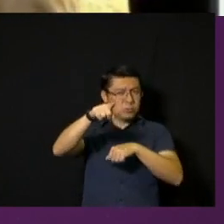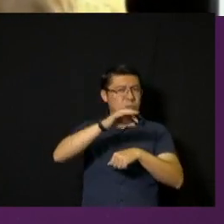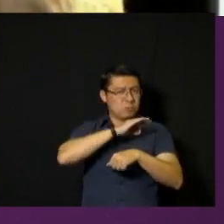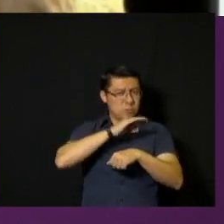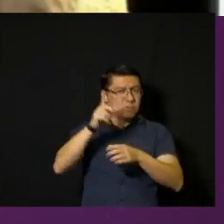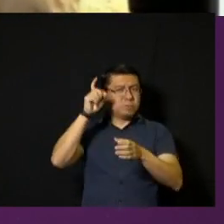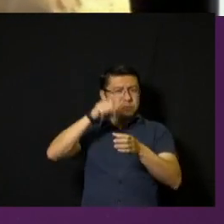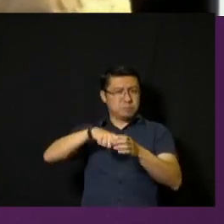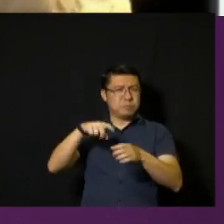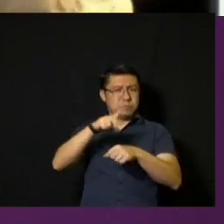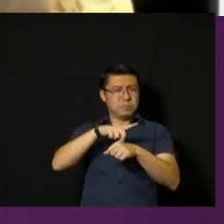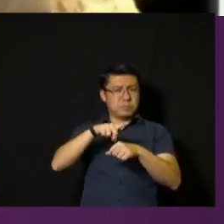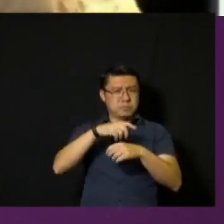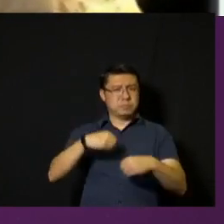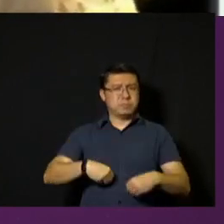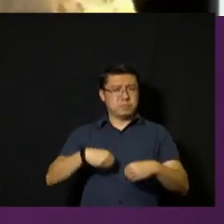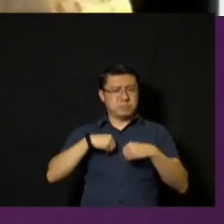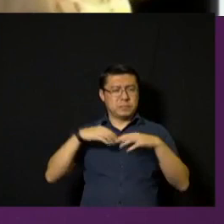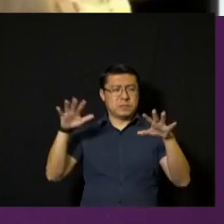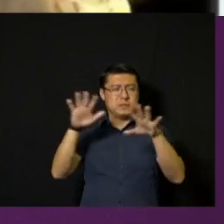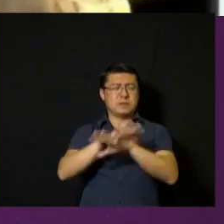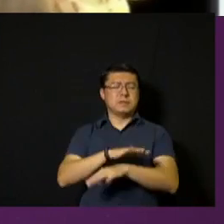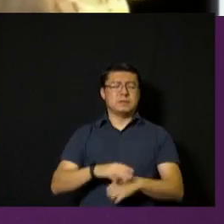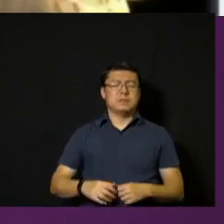and life will change for you.